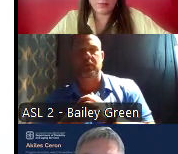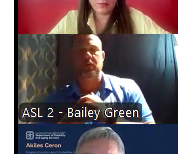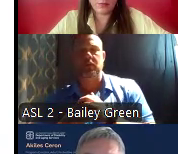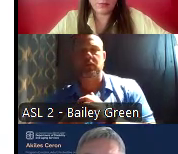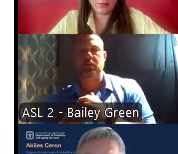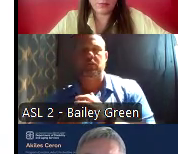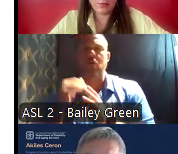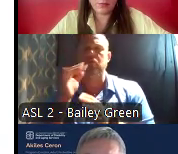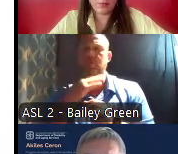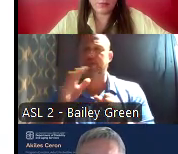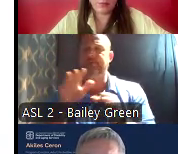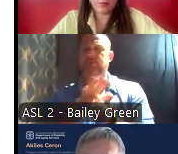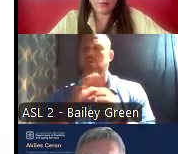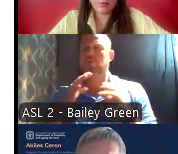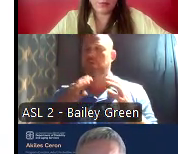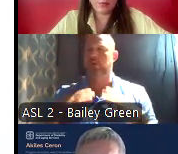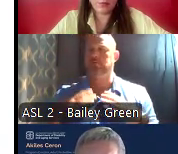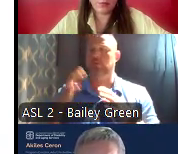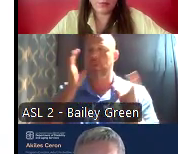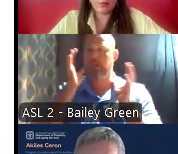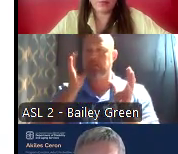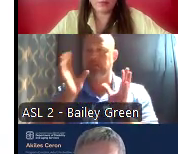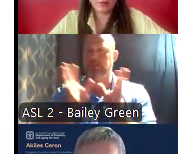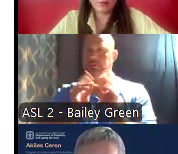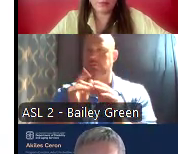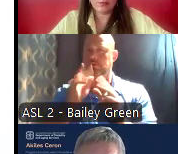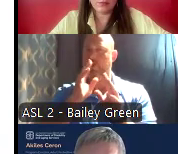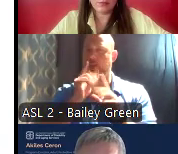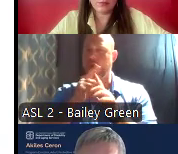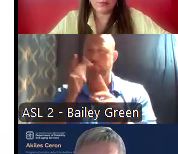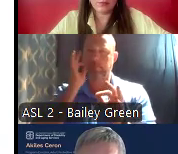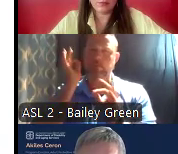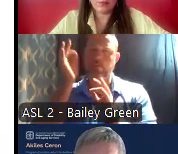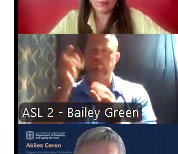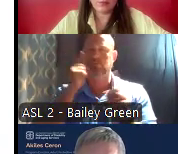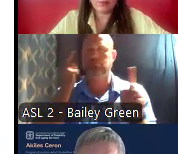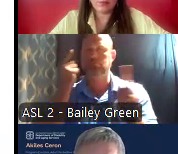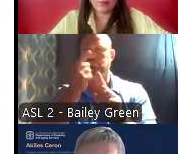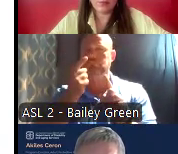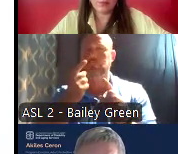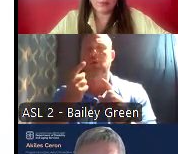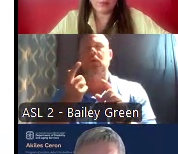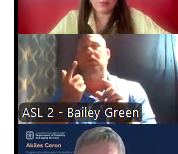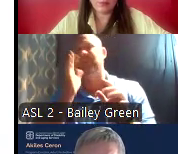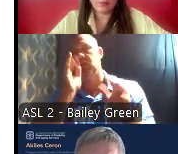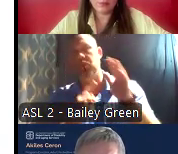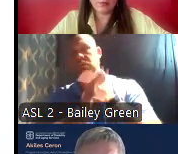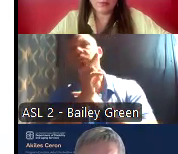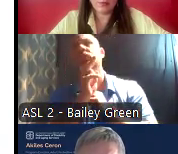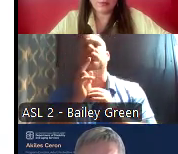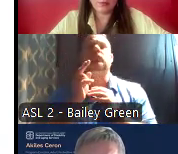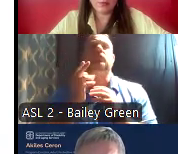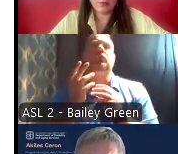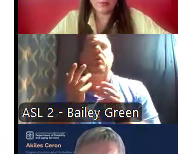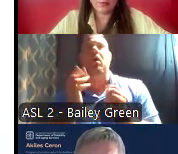full council listening session to talk about the trajectory of the council, how to make the council's work more impactful,